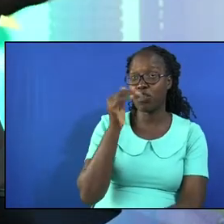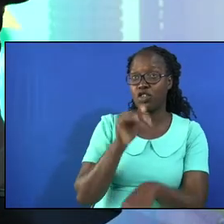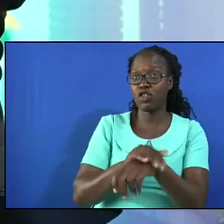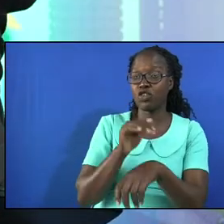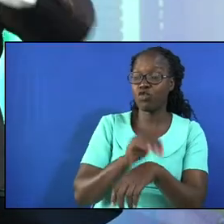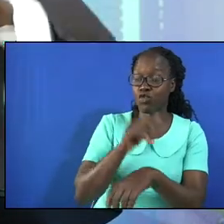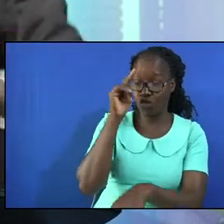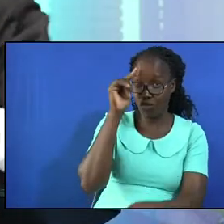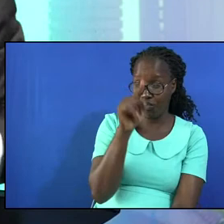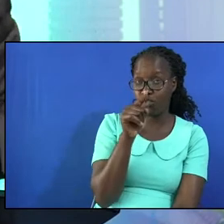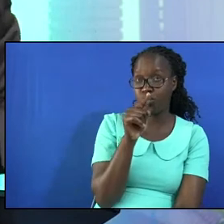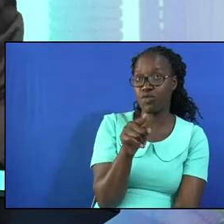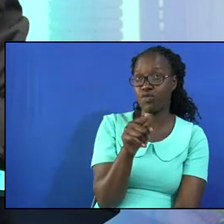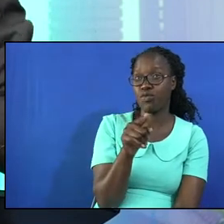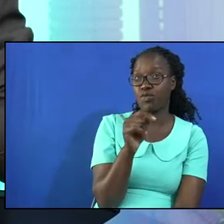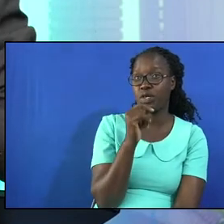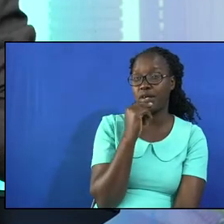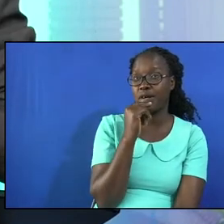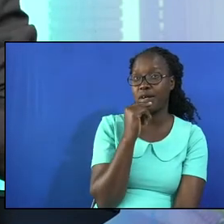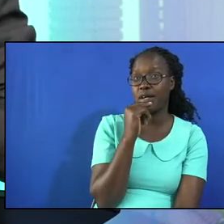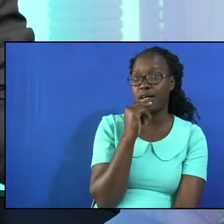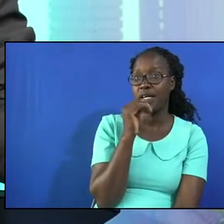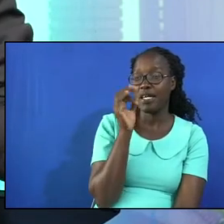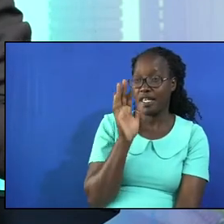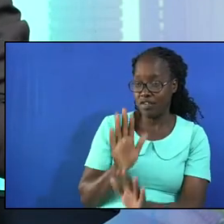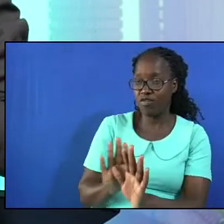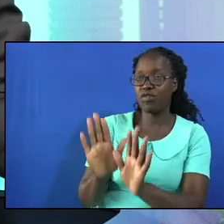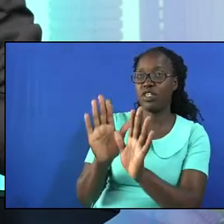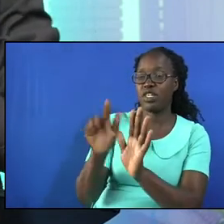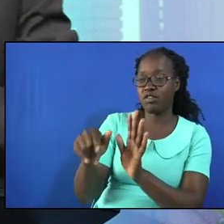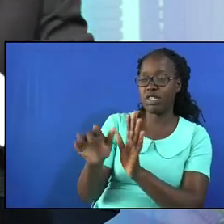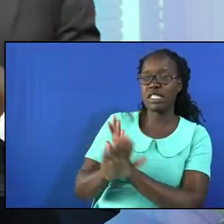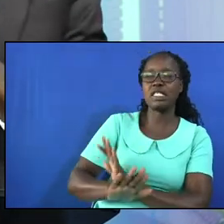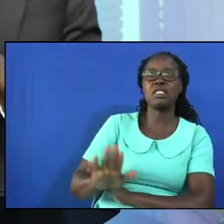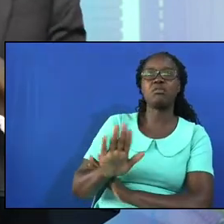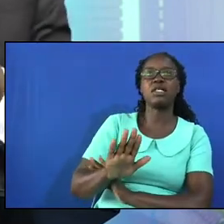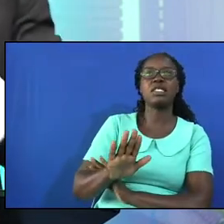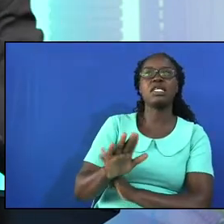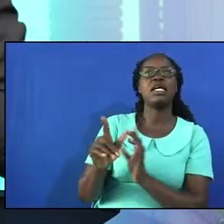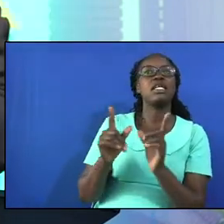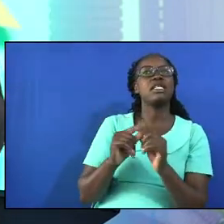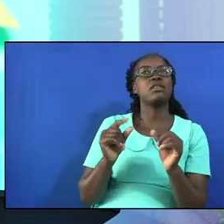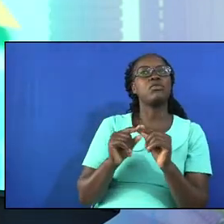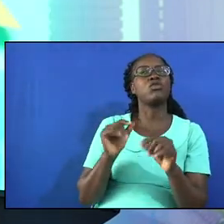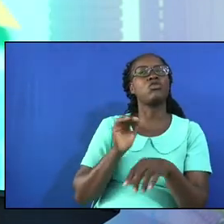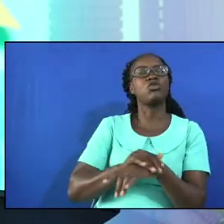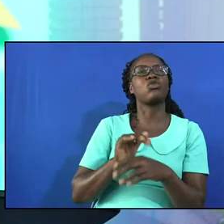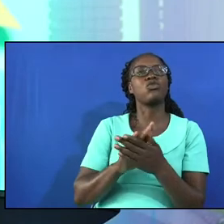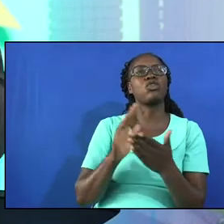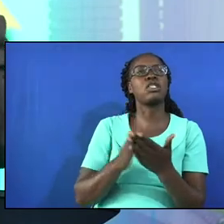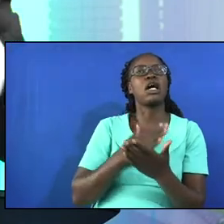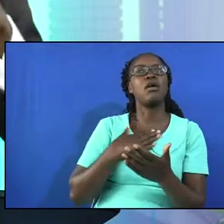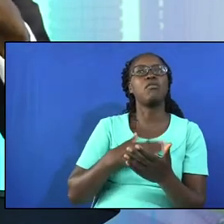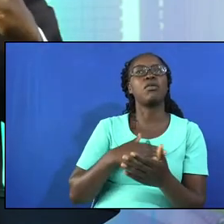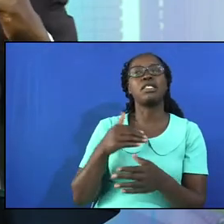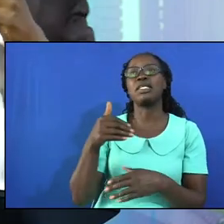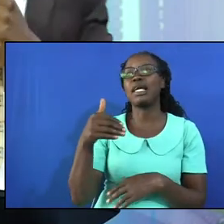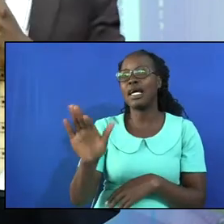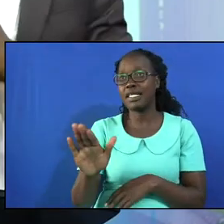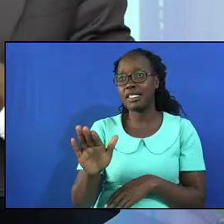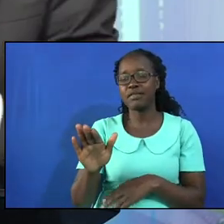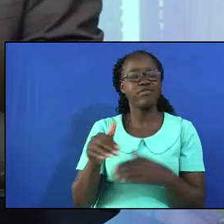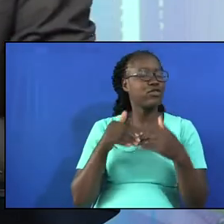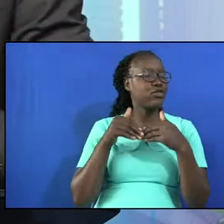good for you. If you will leave this place saying the message was good for somebody else, you are lost.